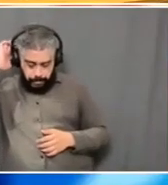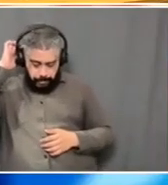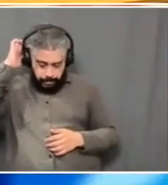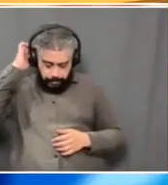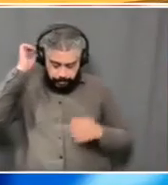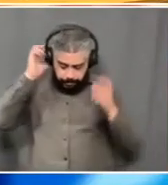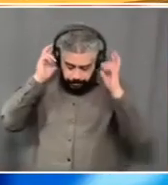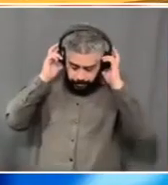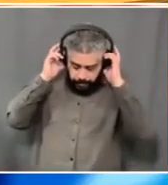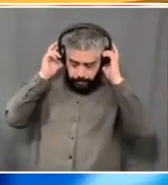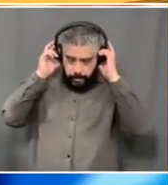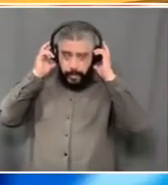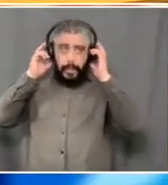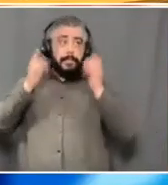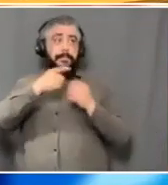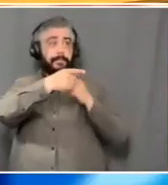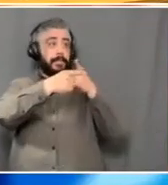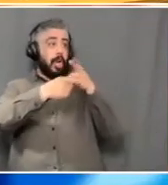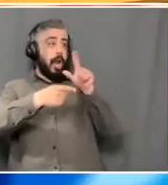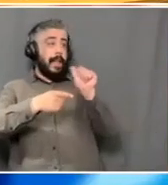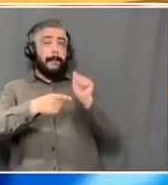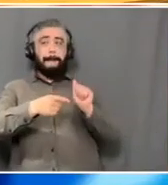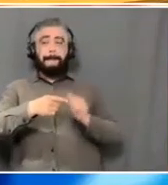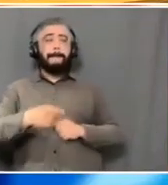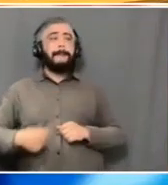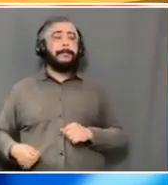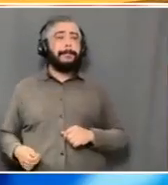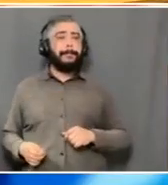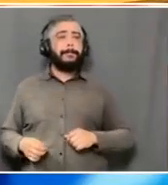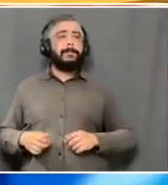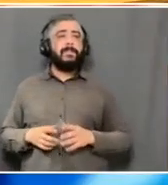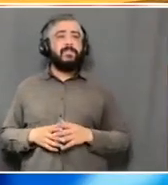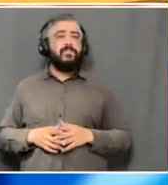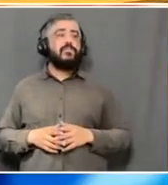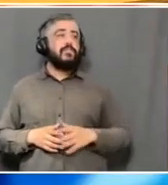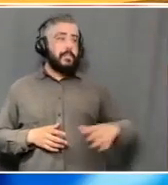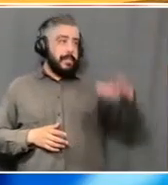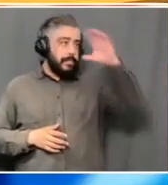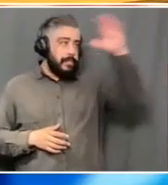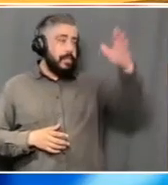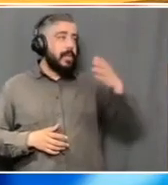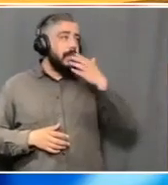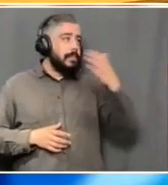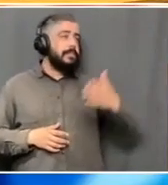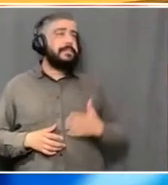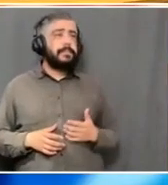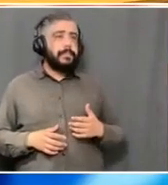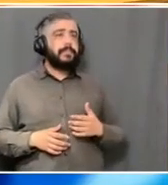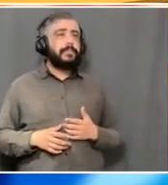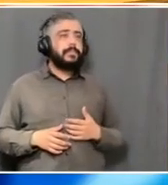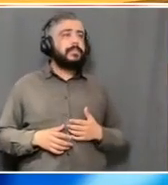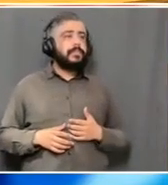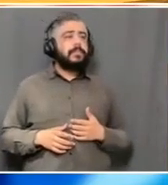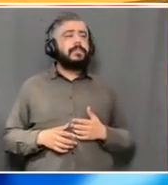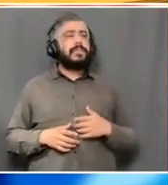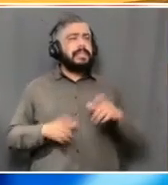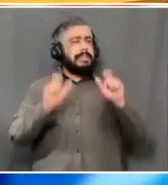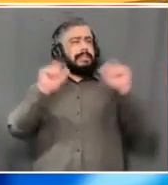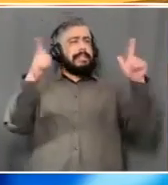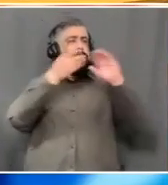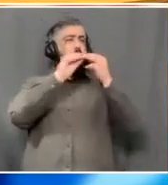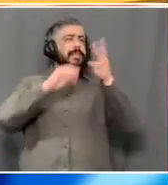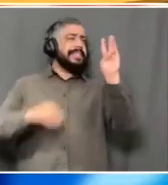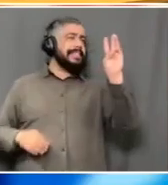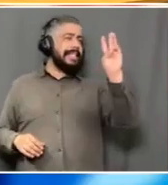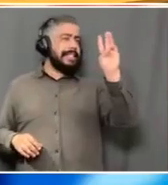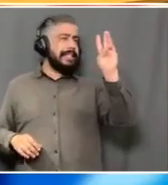Okay, Carla, Ms. Gregor. Hi, Saman. Thank you. On slide 6,